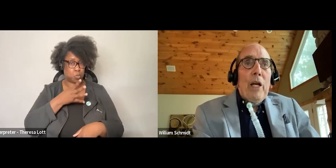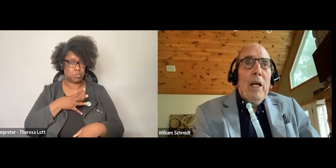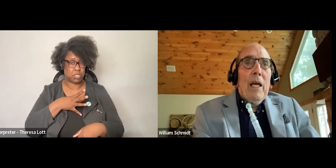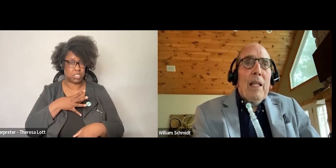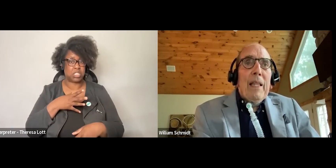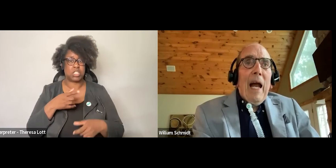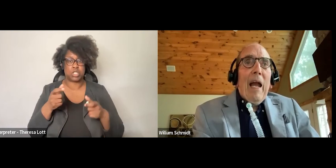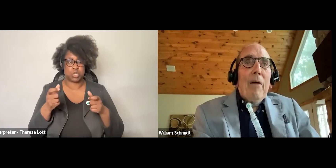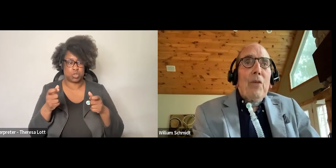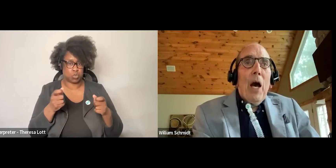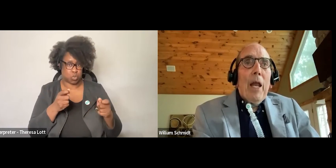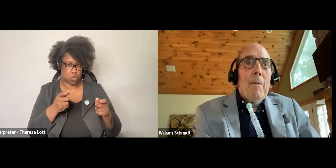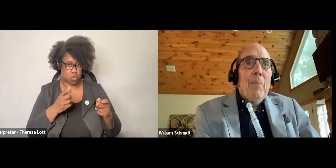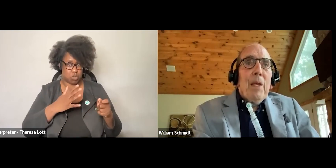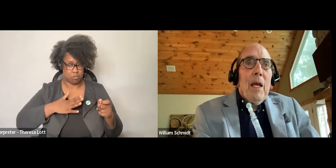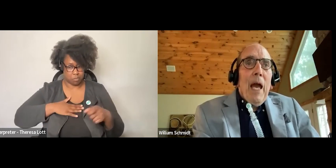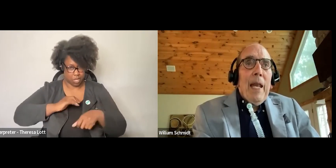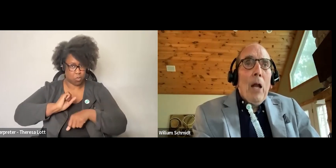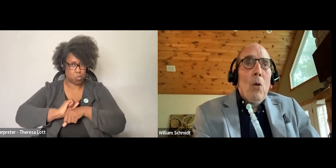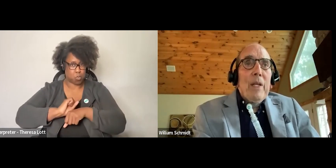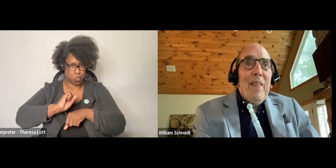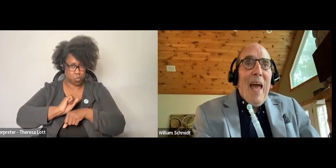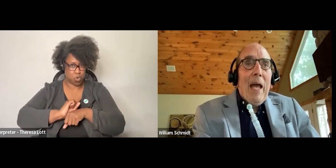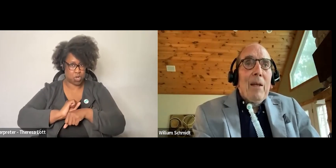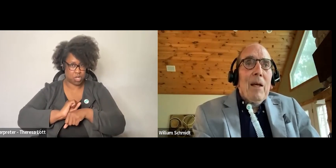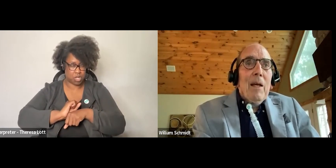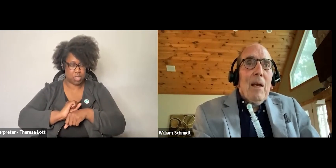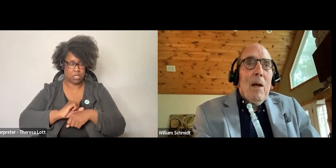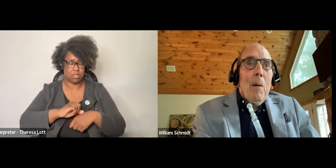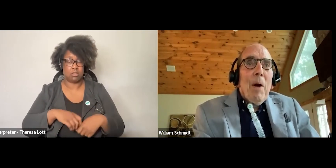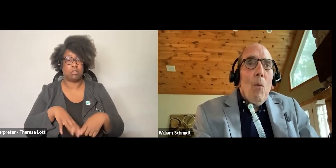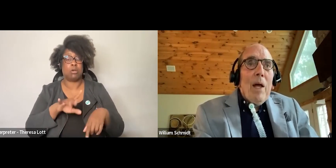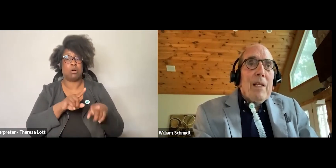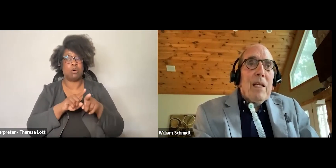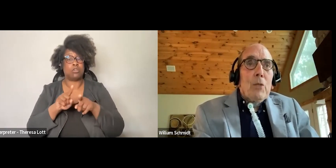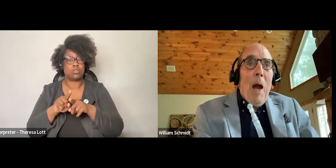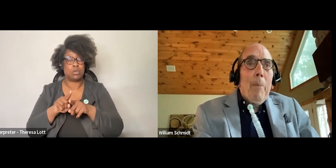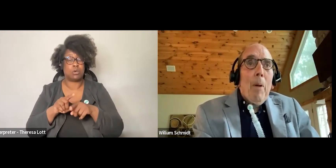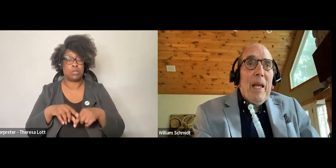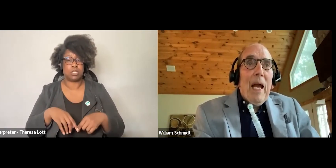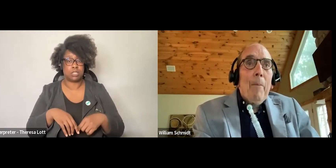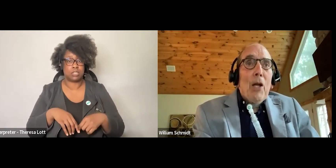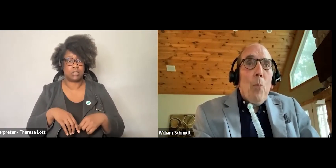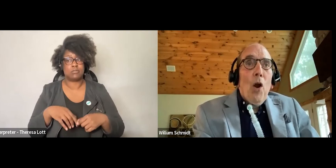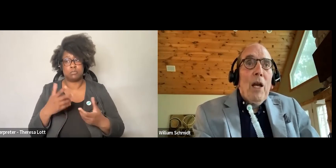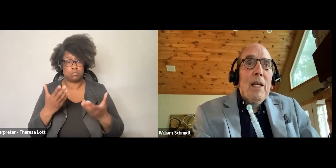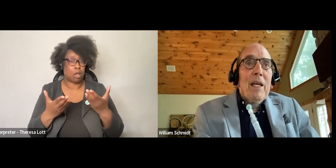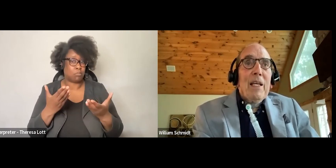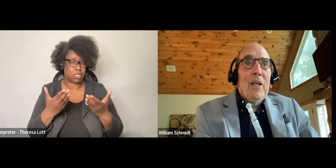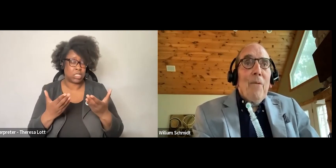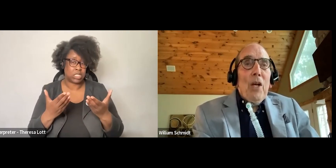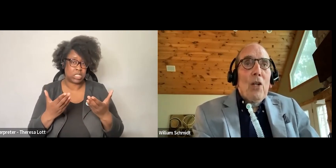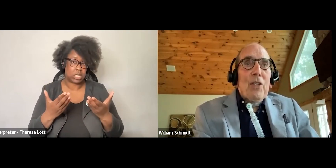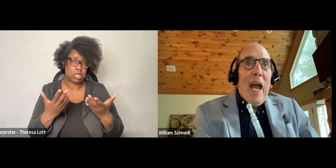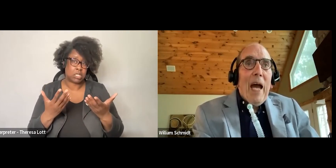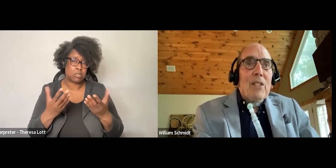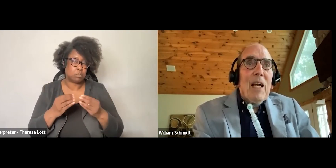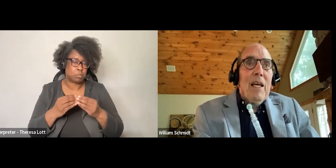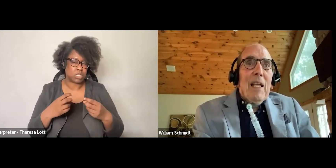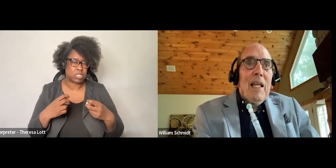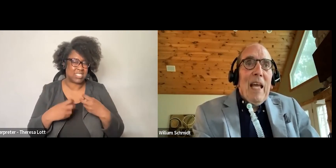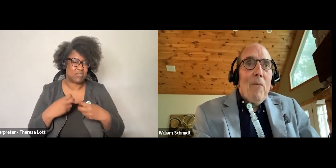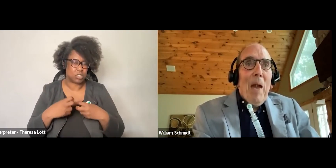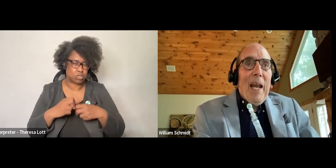the work that I have done. And not only that, but what is probably a much more difficult